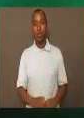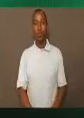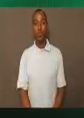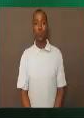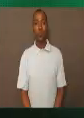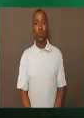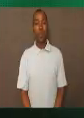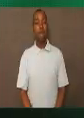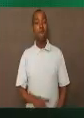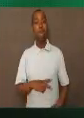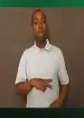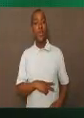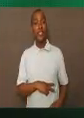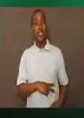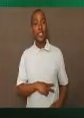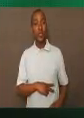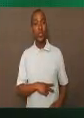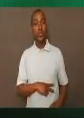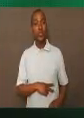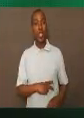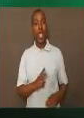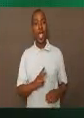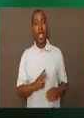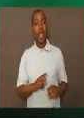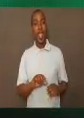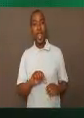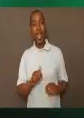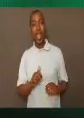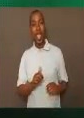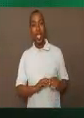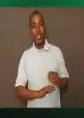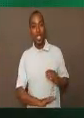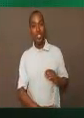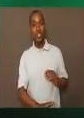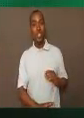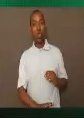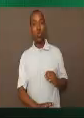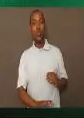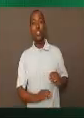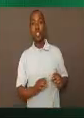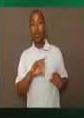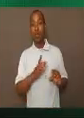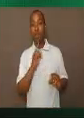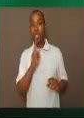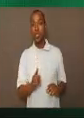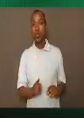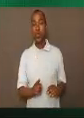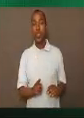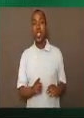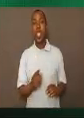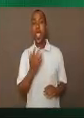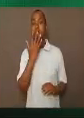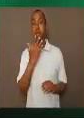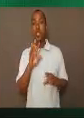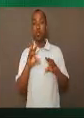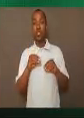The ventricles are the bottom chambers of the heart that collect blood from the